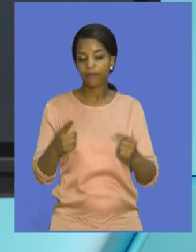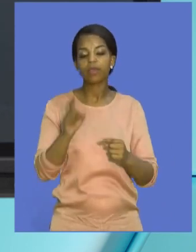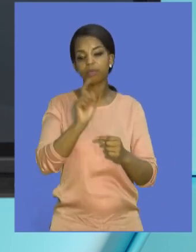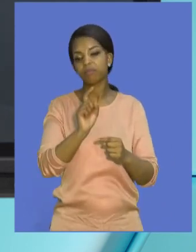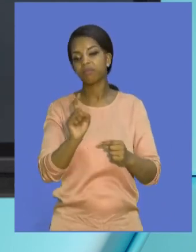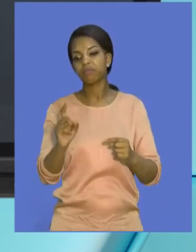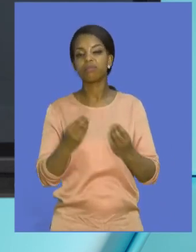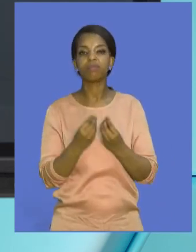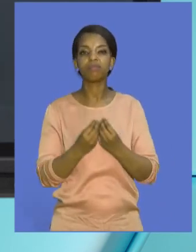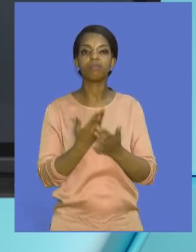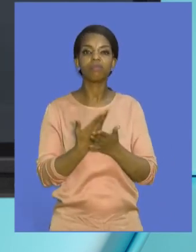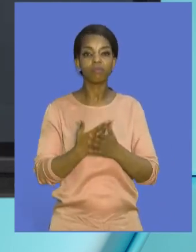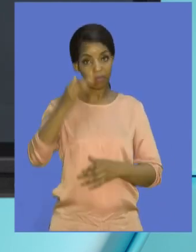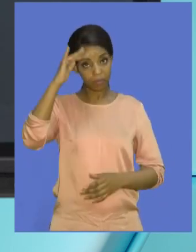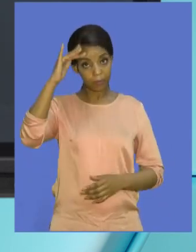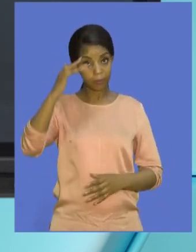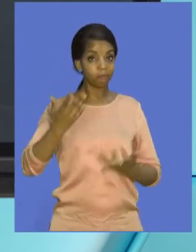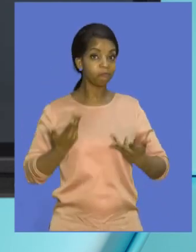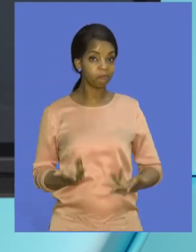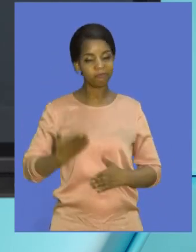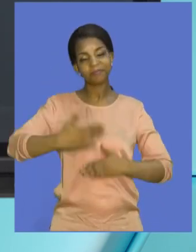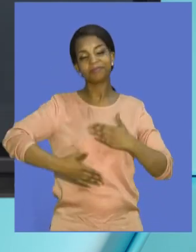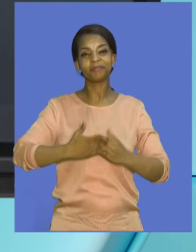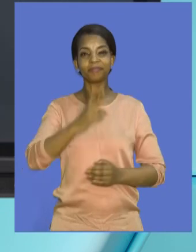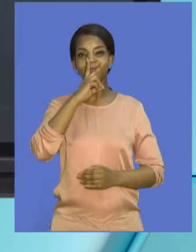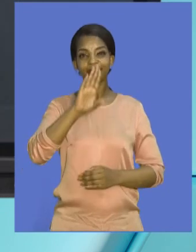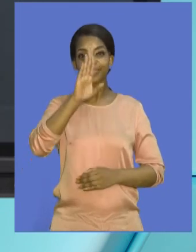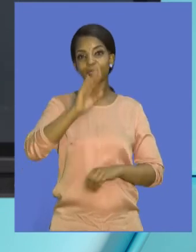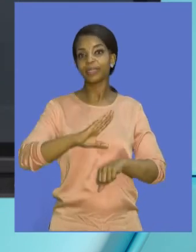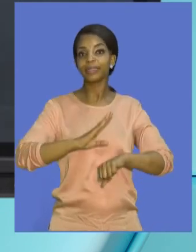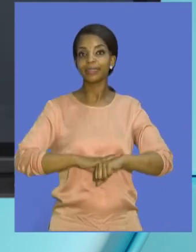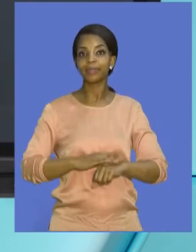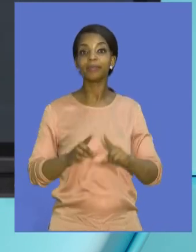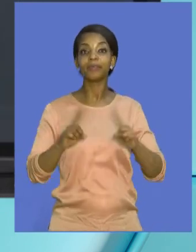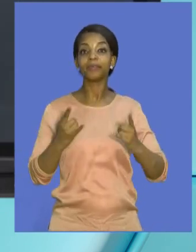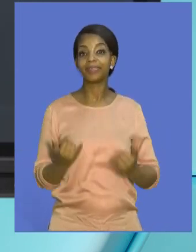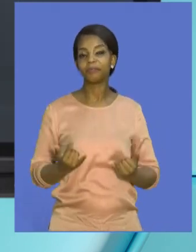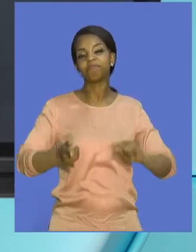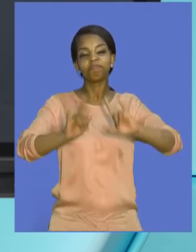all from me, guys. See you next time. But for now, bye, everybody.